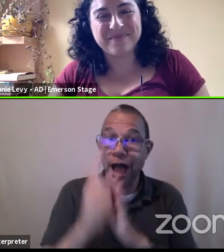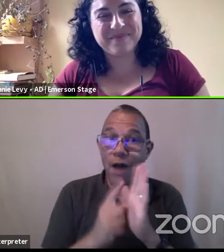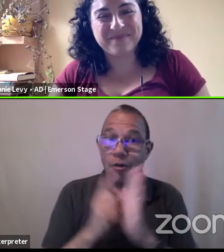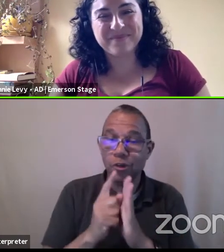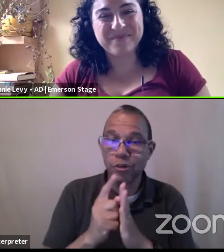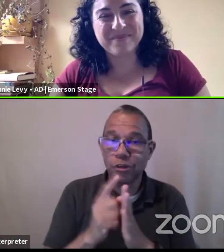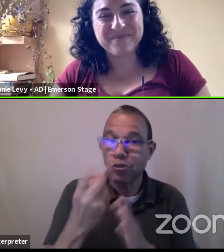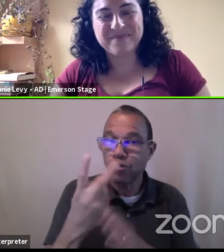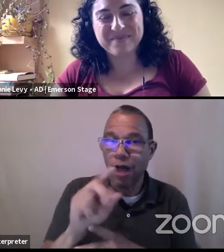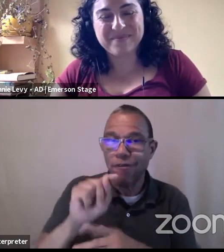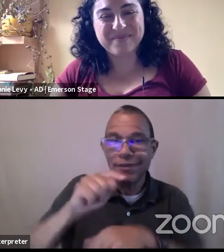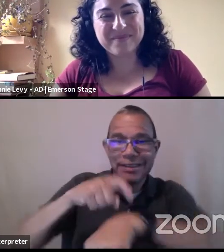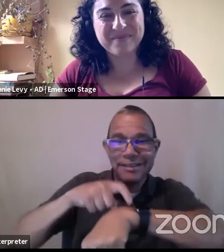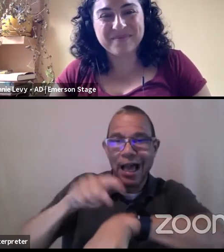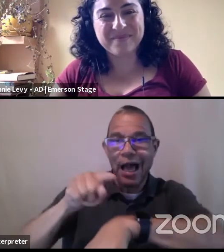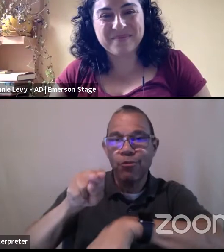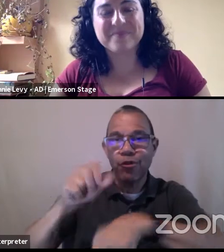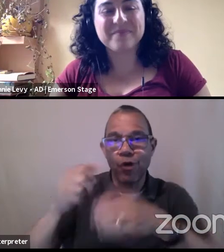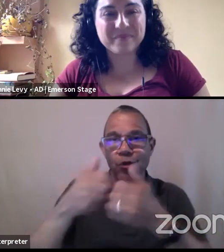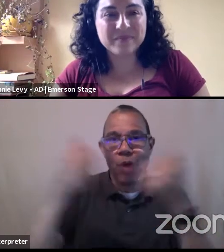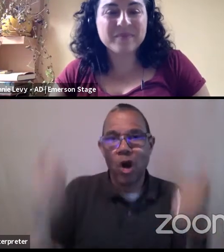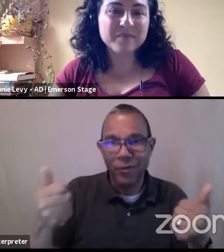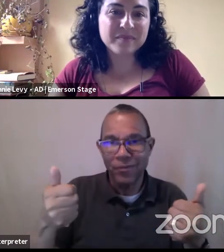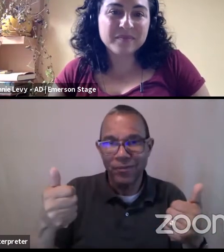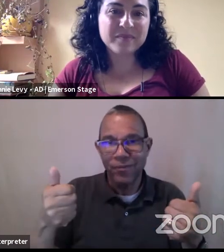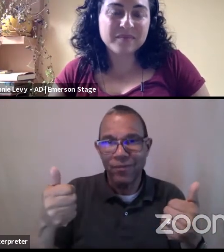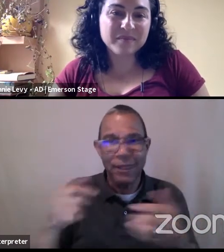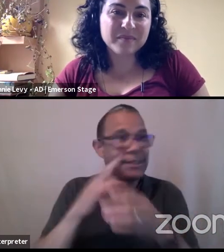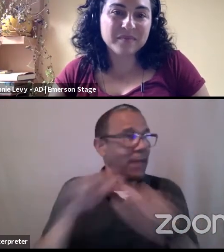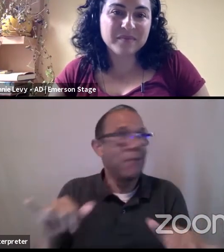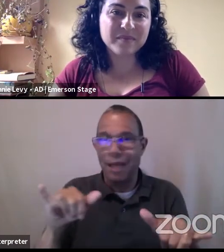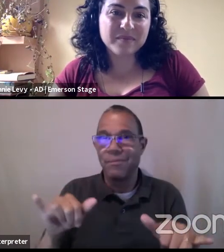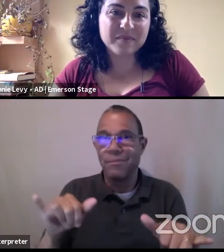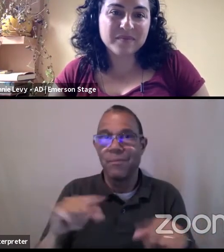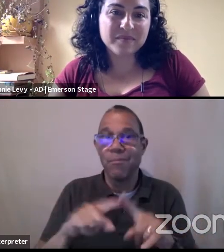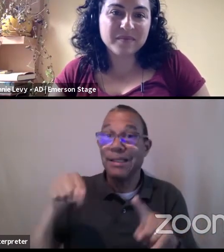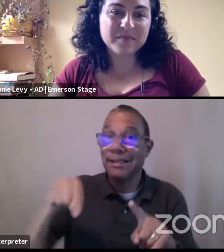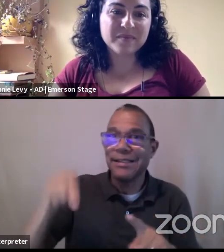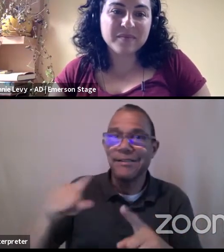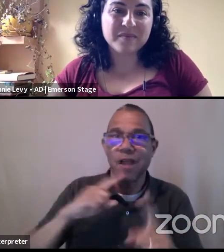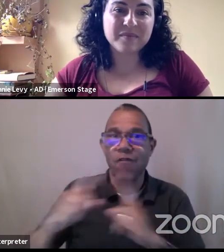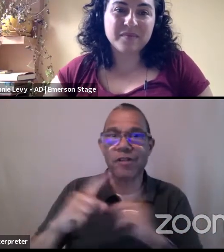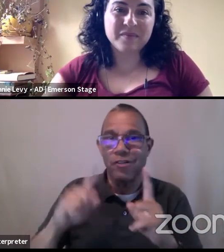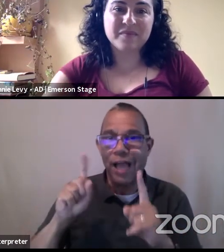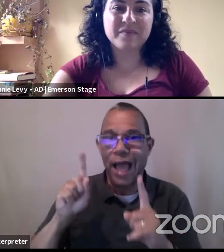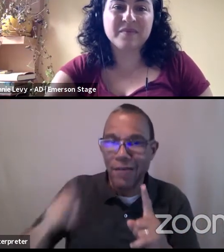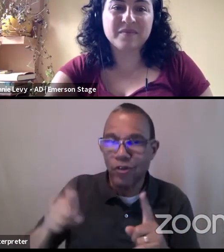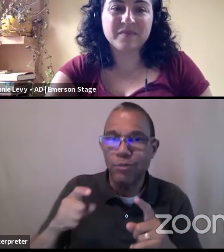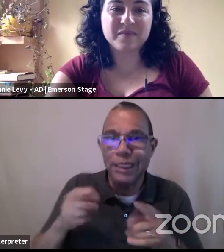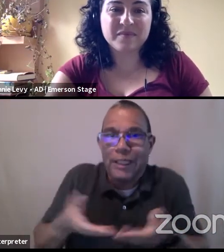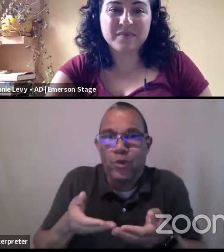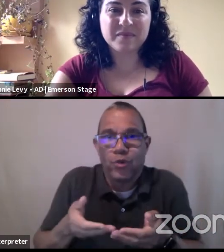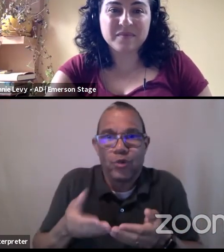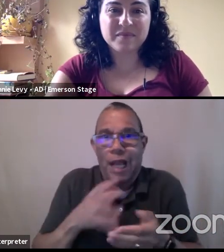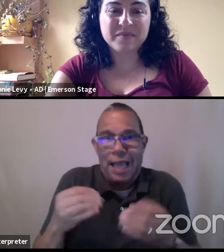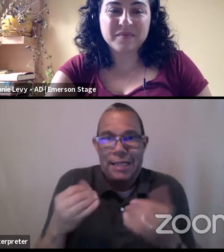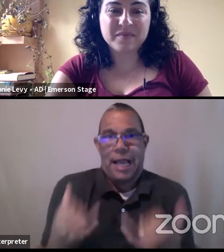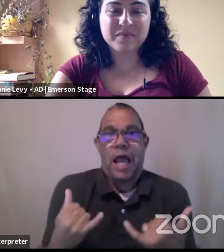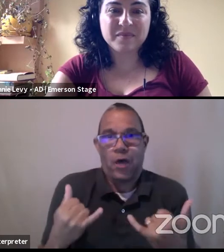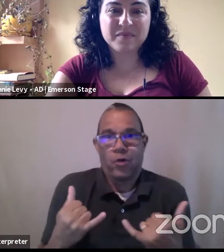this conversation in very different locations. But this conversation has to be here and now. Here being